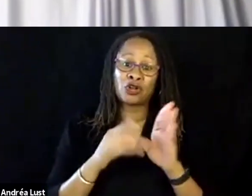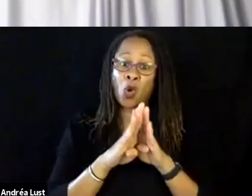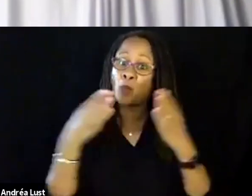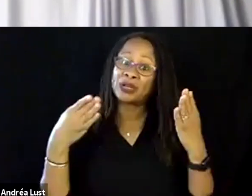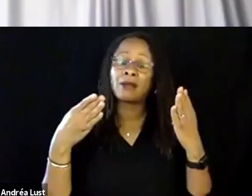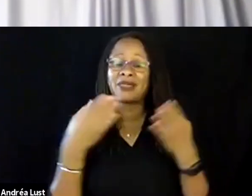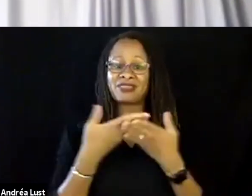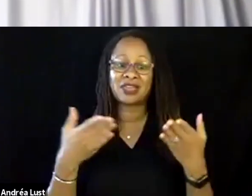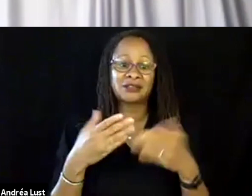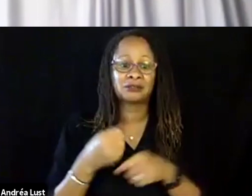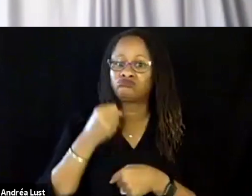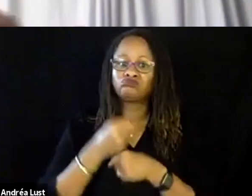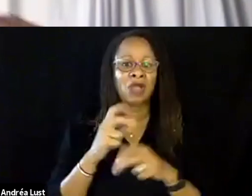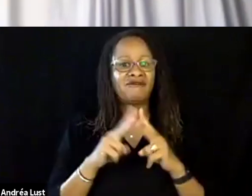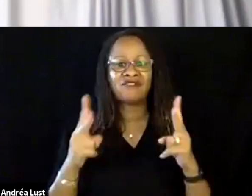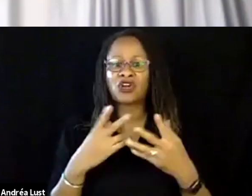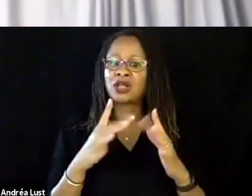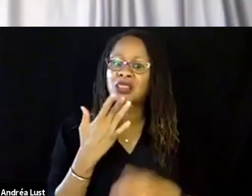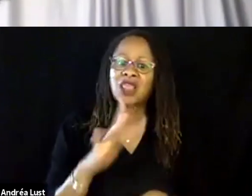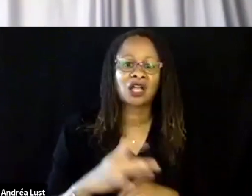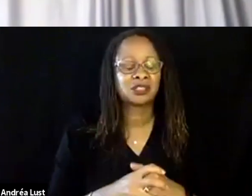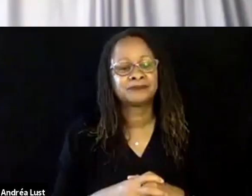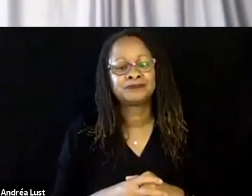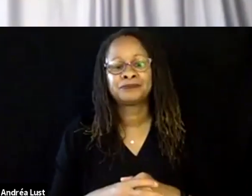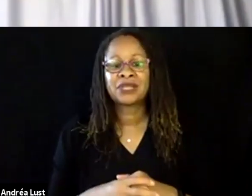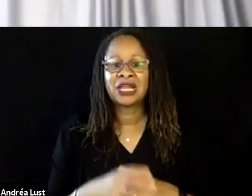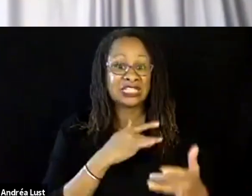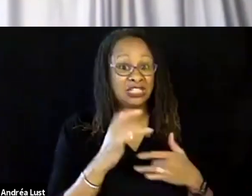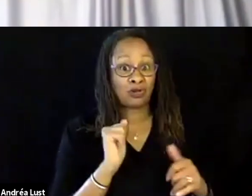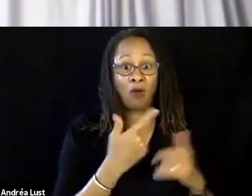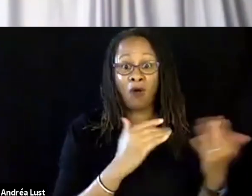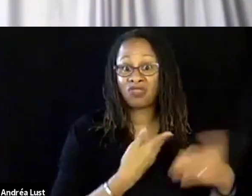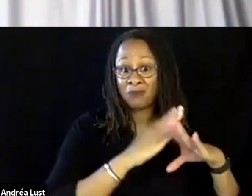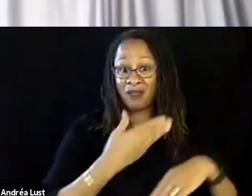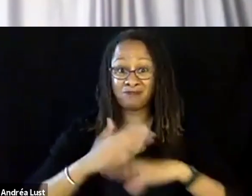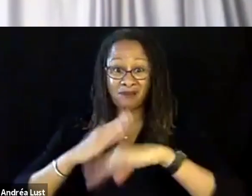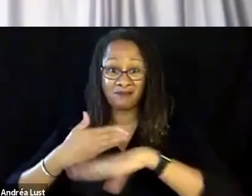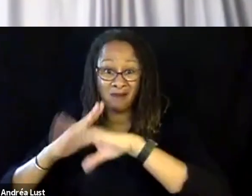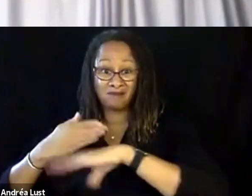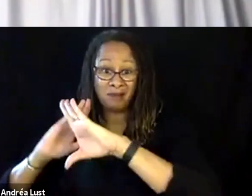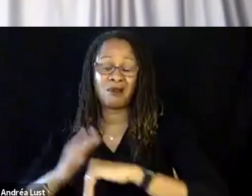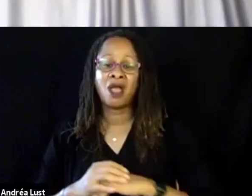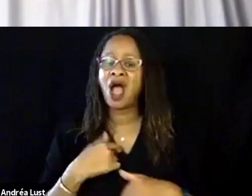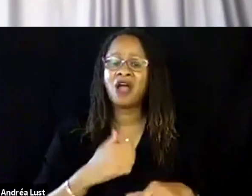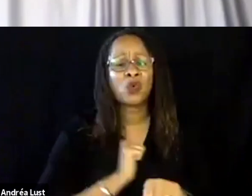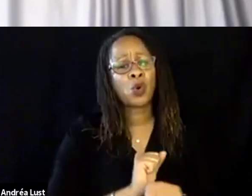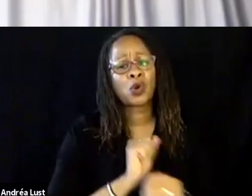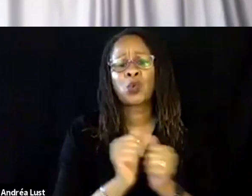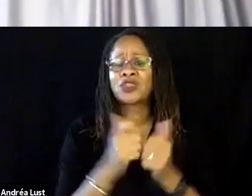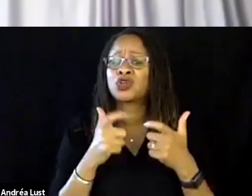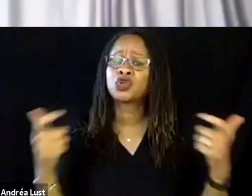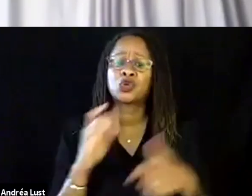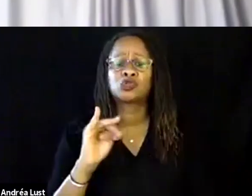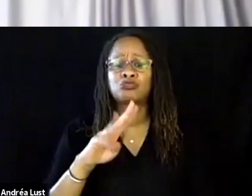I'm very, very fortunate, considering all the barriers that I've had in the industry. I've gotten to work with huge brands. My very